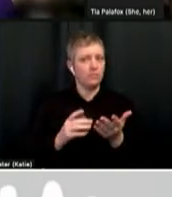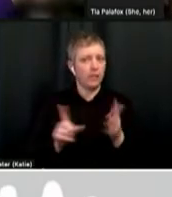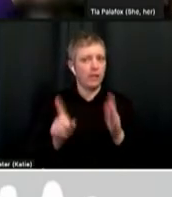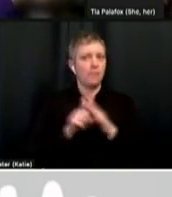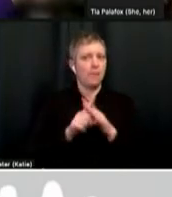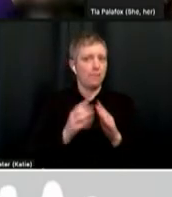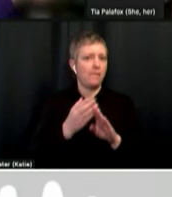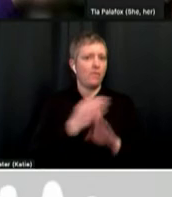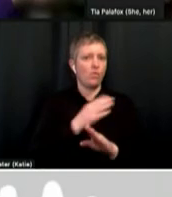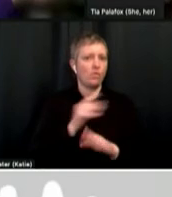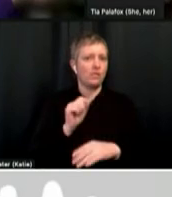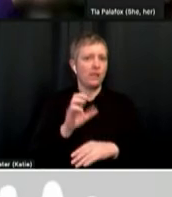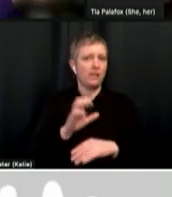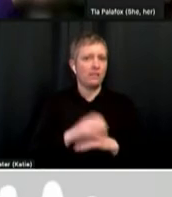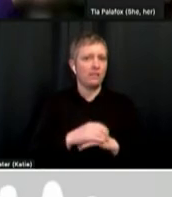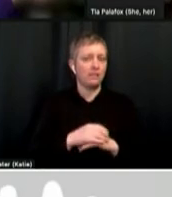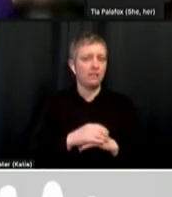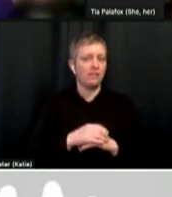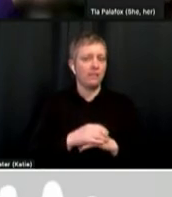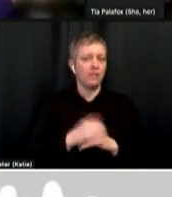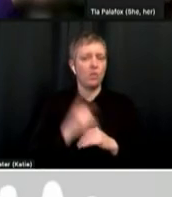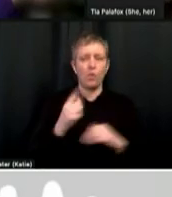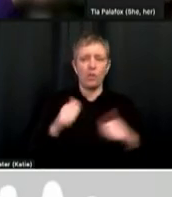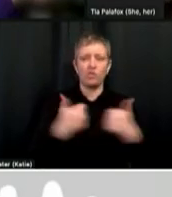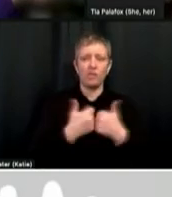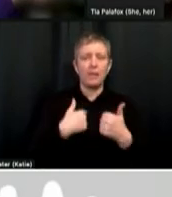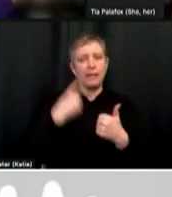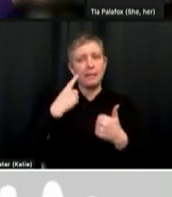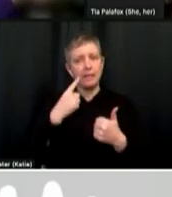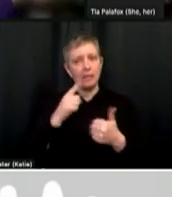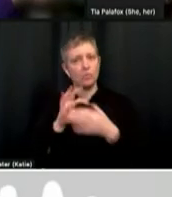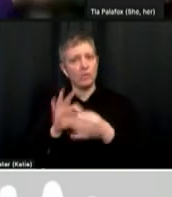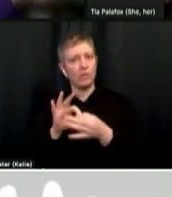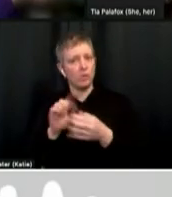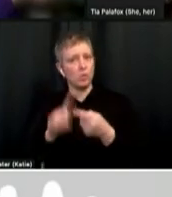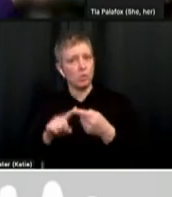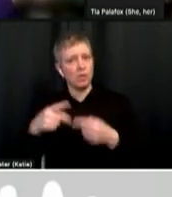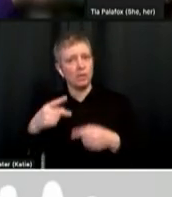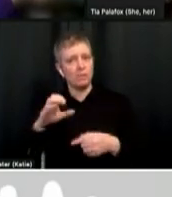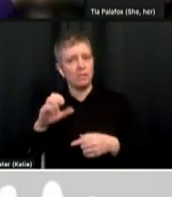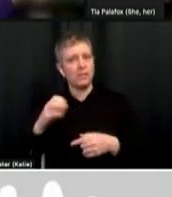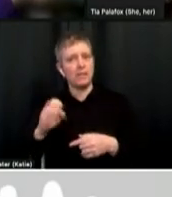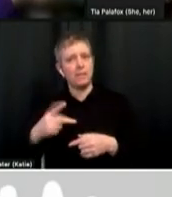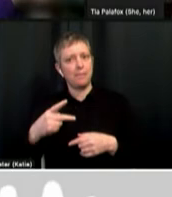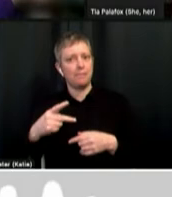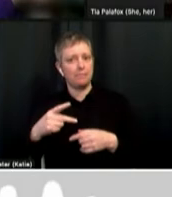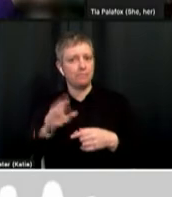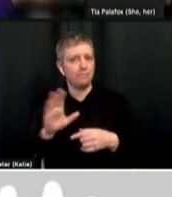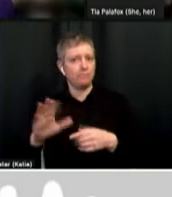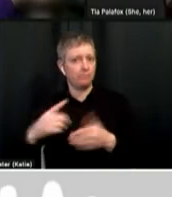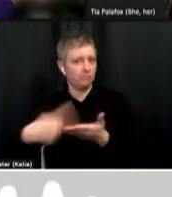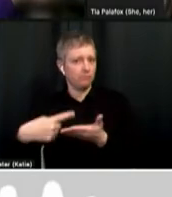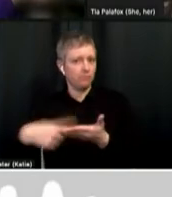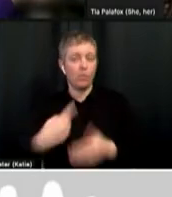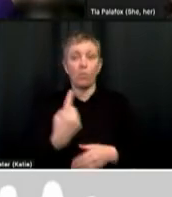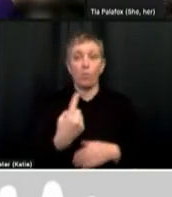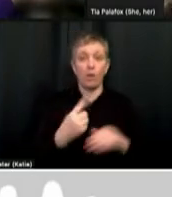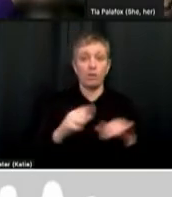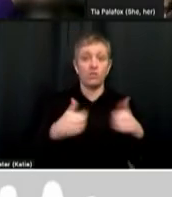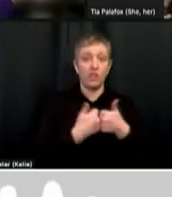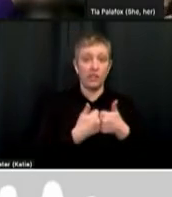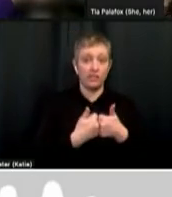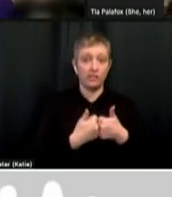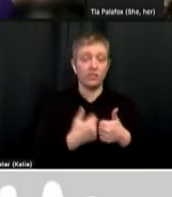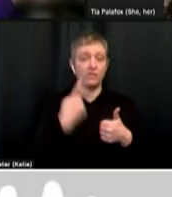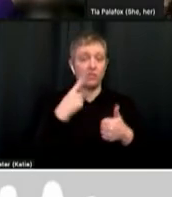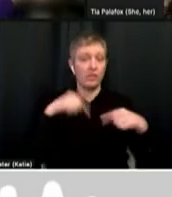challenges, and I think this is going to be relevant to PCCEP's discussion, one of the challenges with this conversation is that there are a lot of very